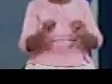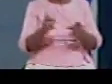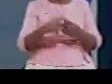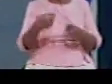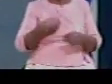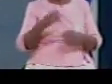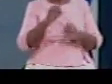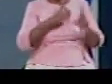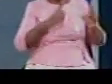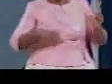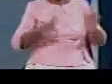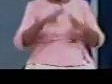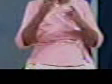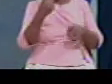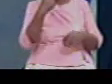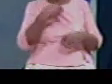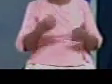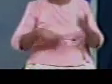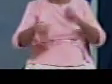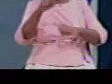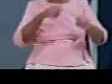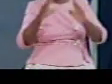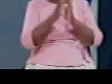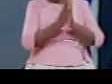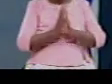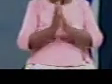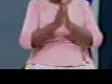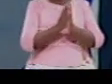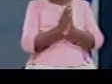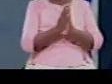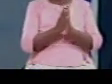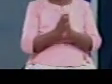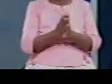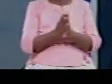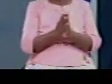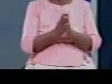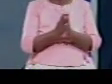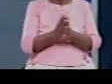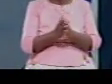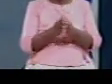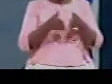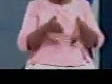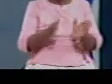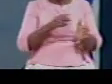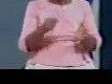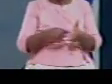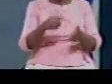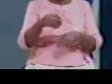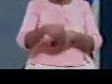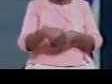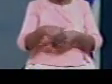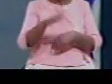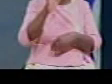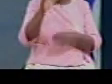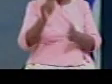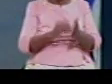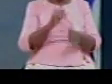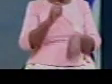mouth and pray. Let tonight be my own set time. Set my